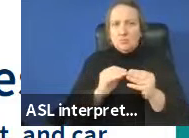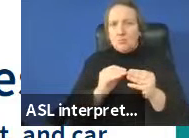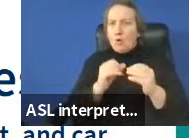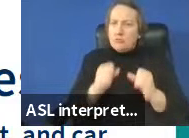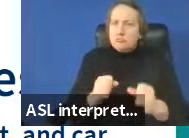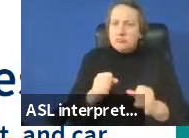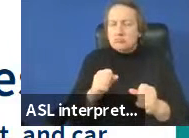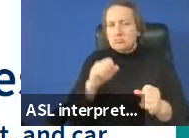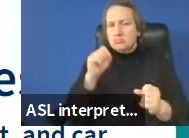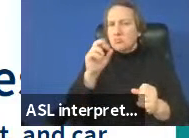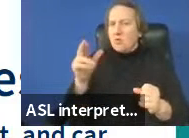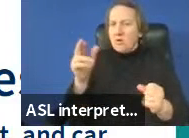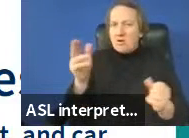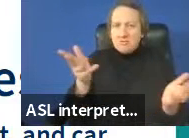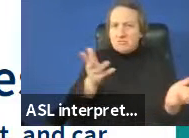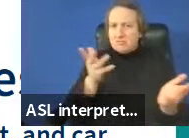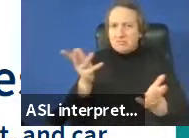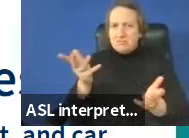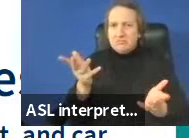resilient or